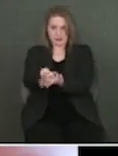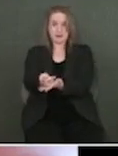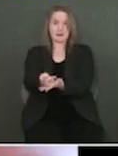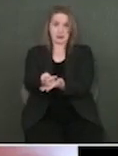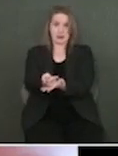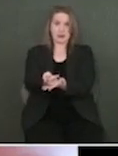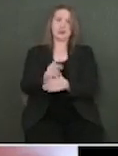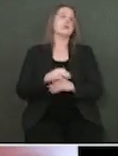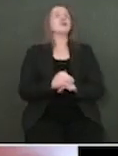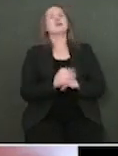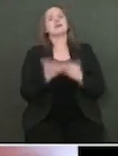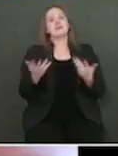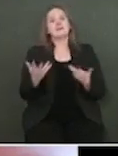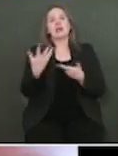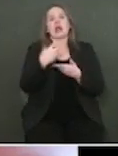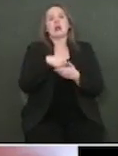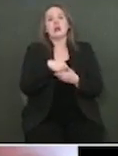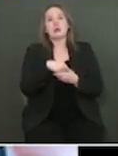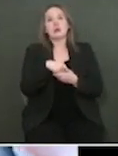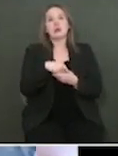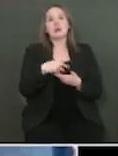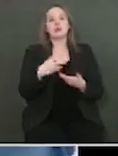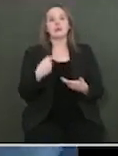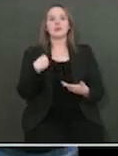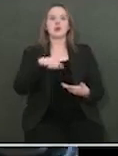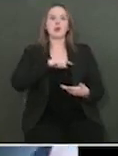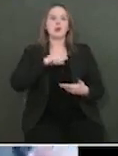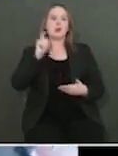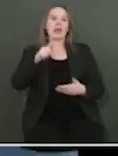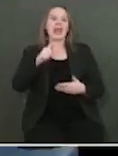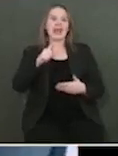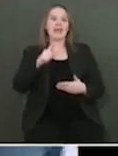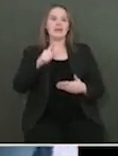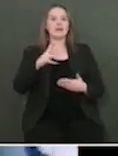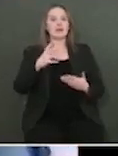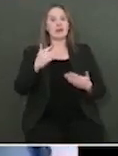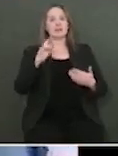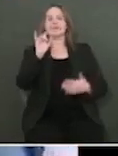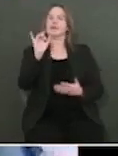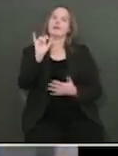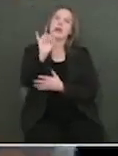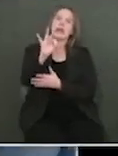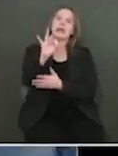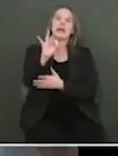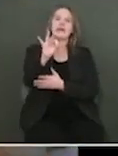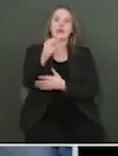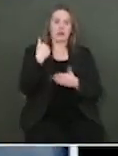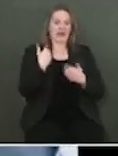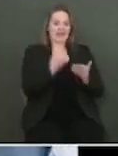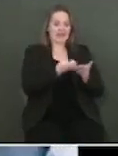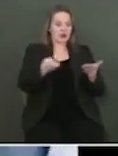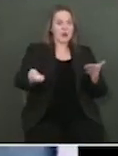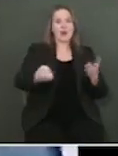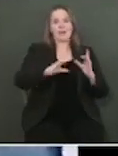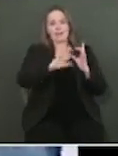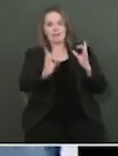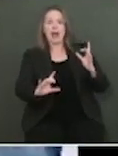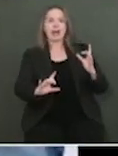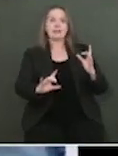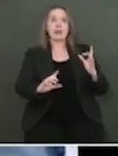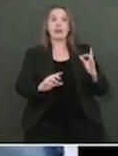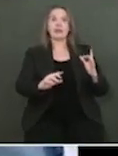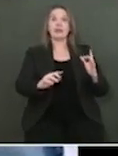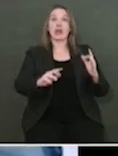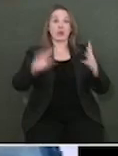So, it includes building. We have to build structures around exposed, equipment, pipe,